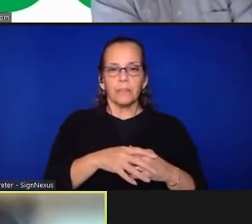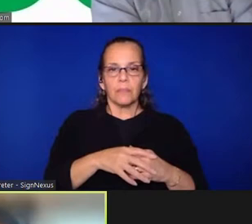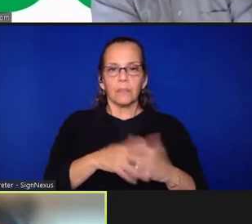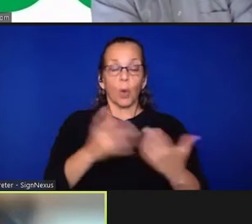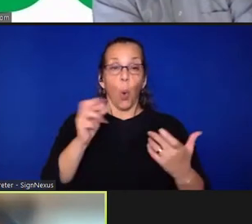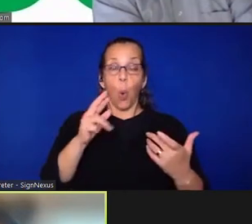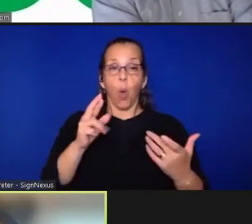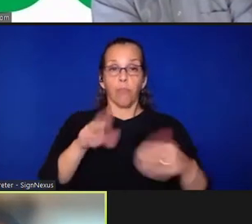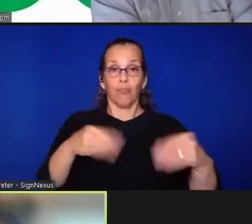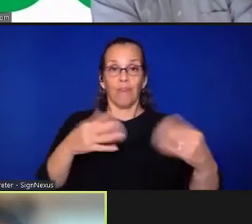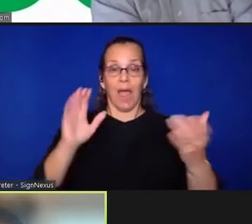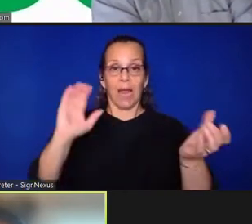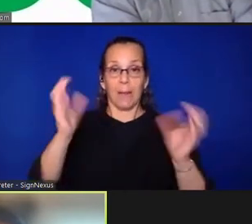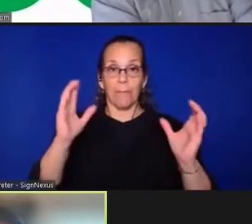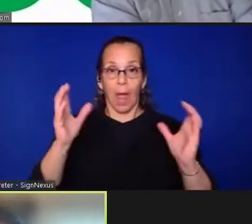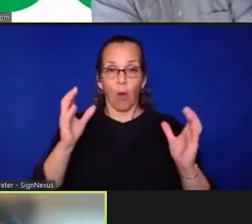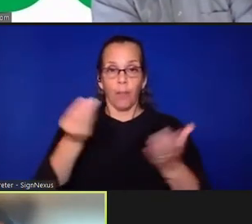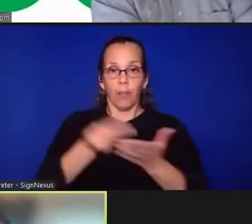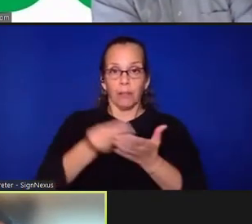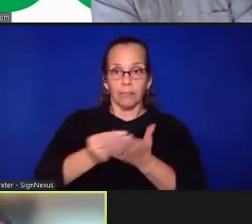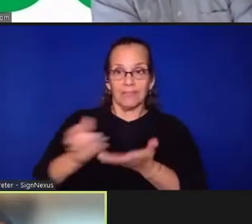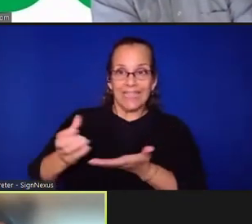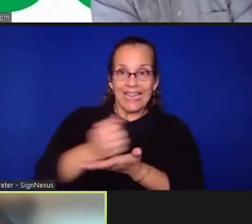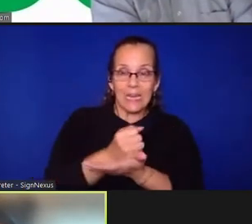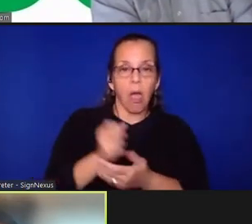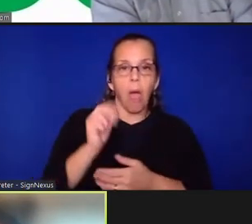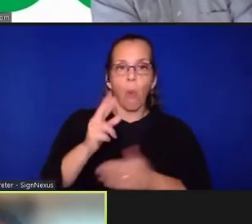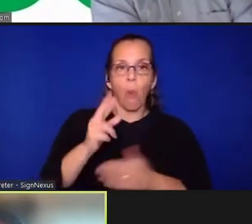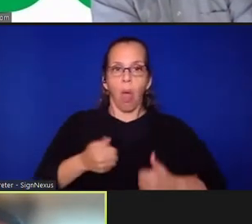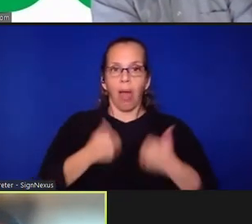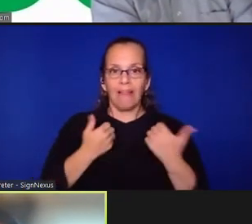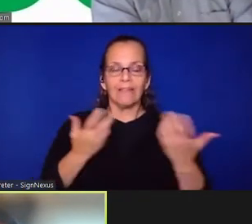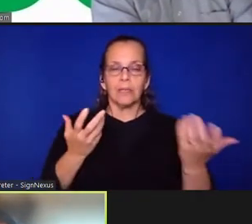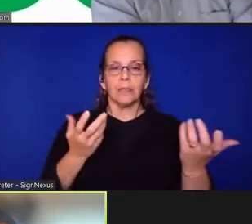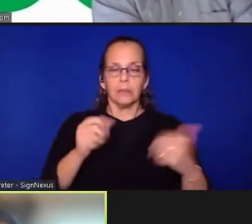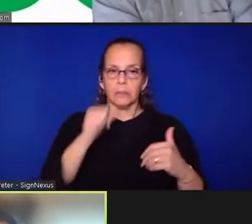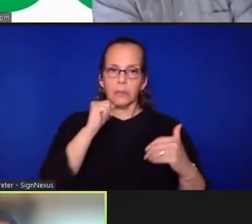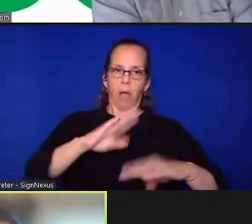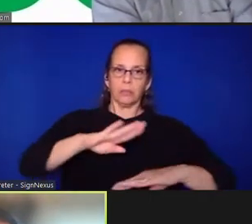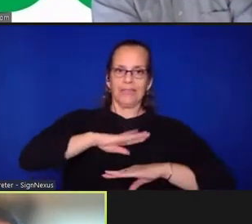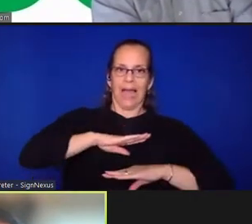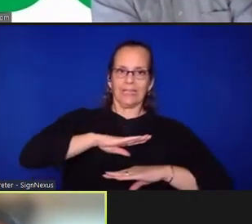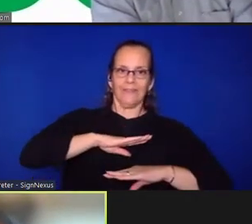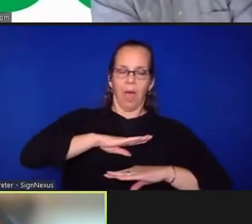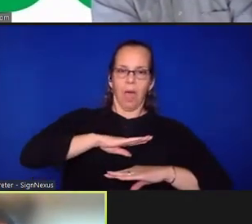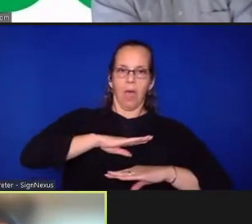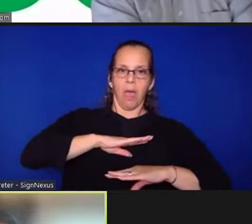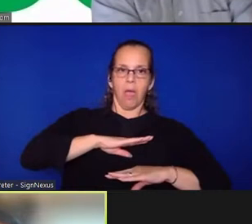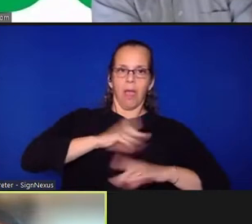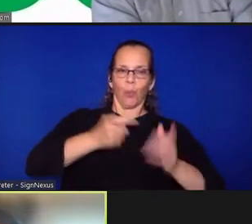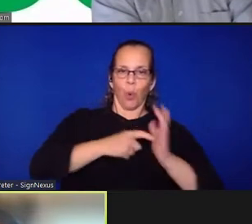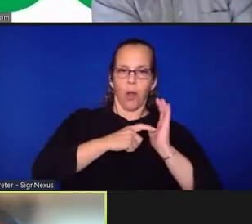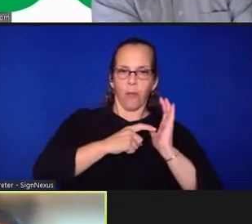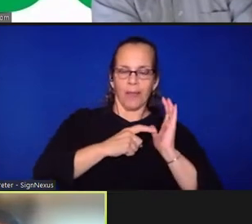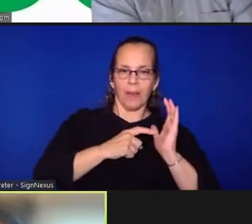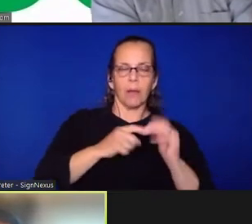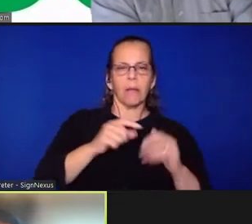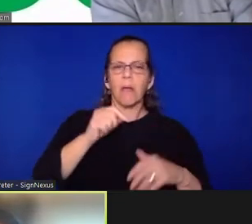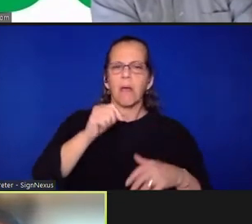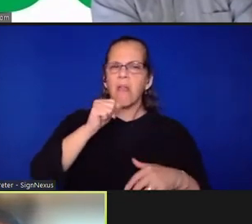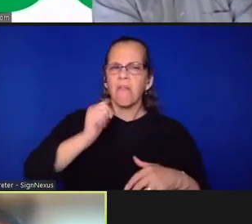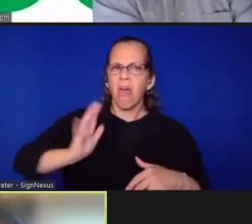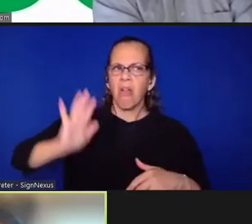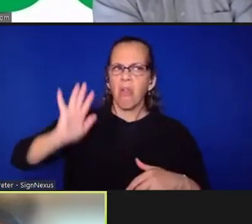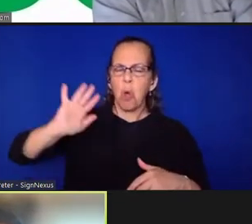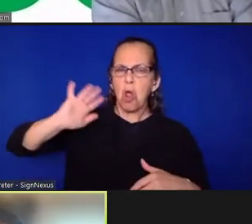let alone living and working conditions these proposals simply do not satisfy the mitigation requirement not long ago during the pandemic